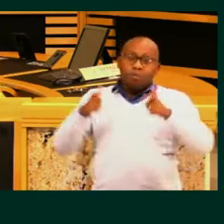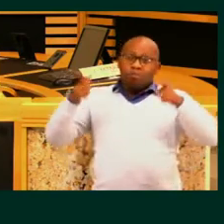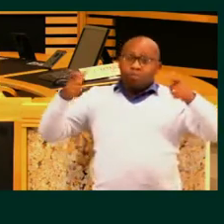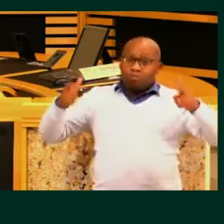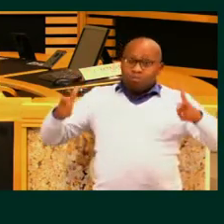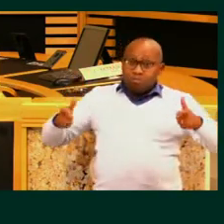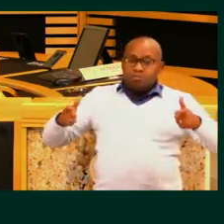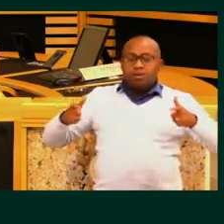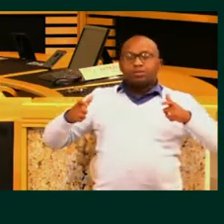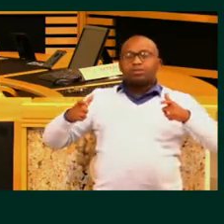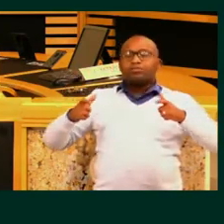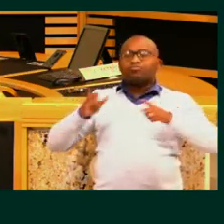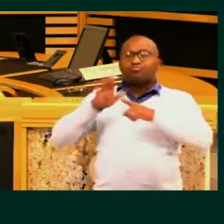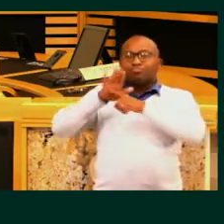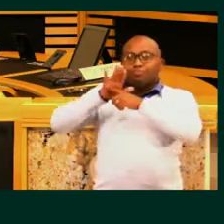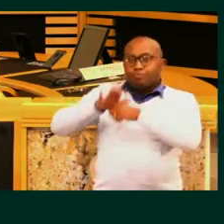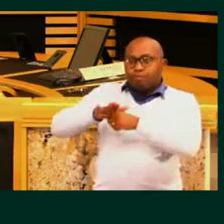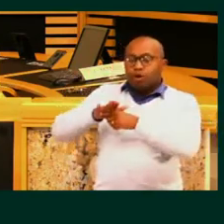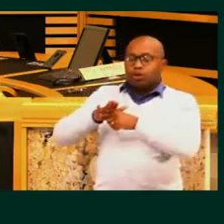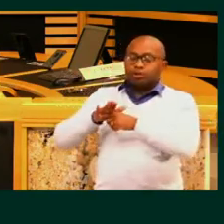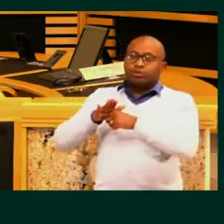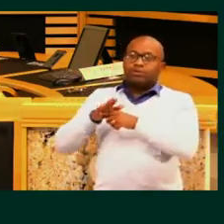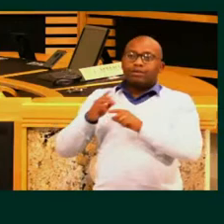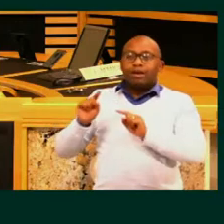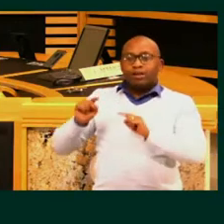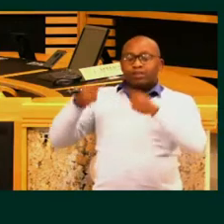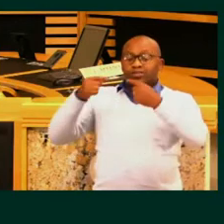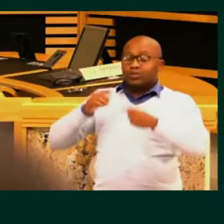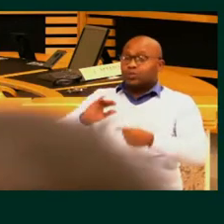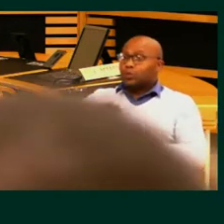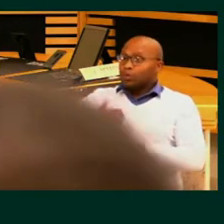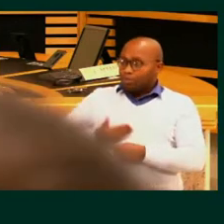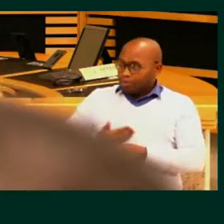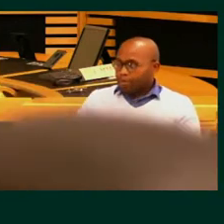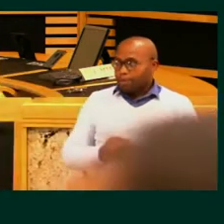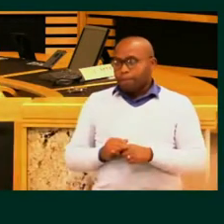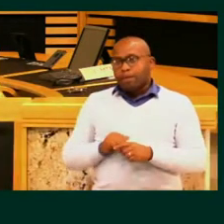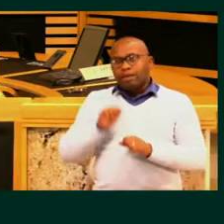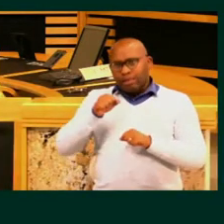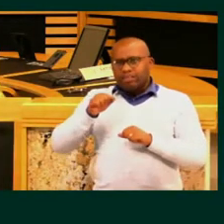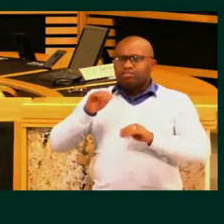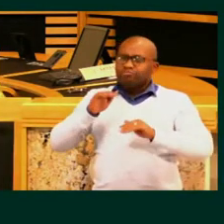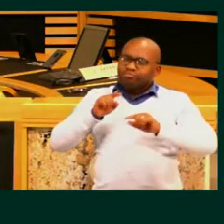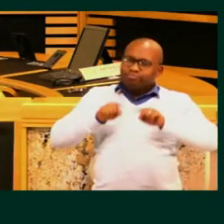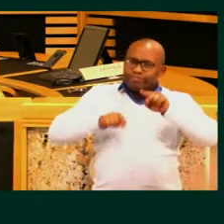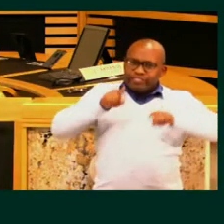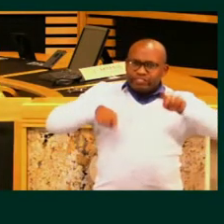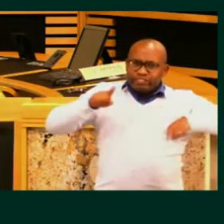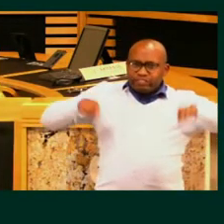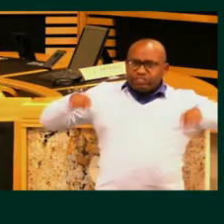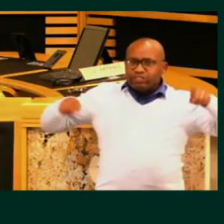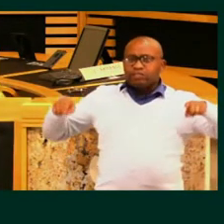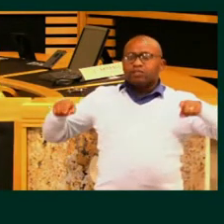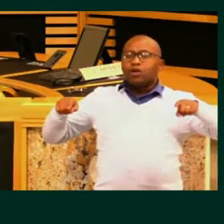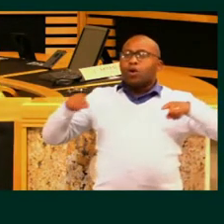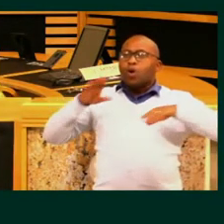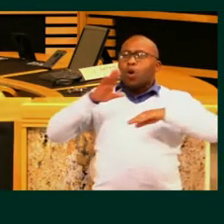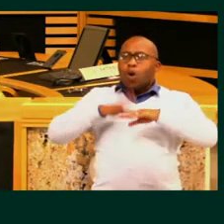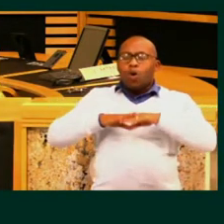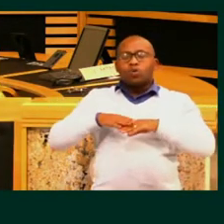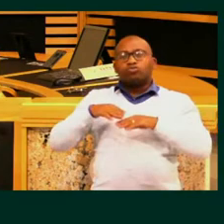women and other people to varying degree patriarchal culture sexual Norms